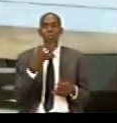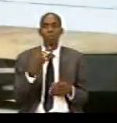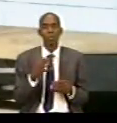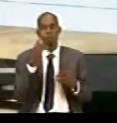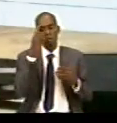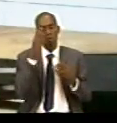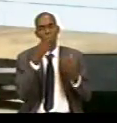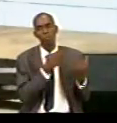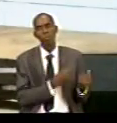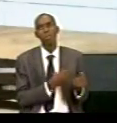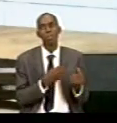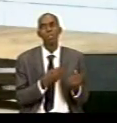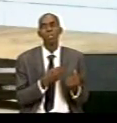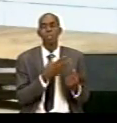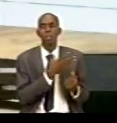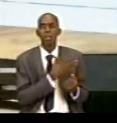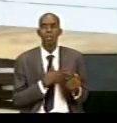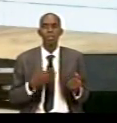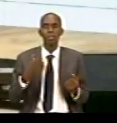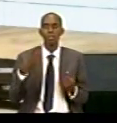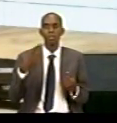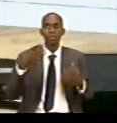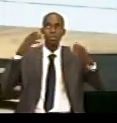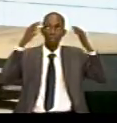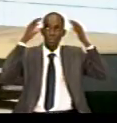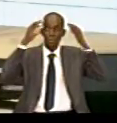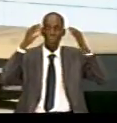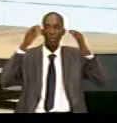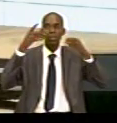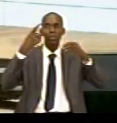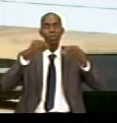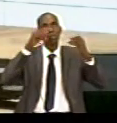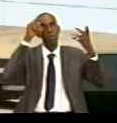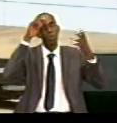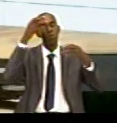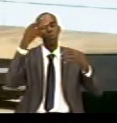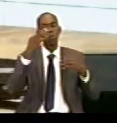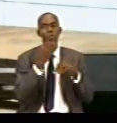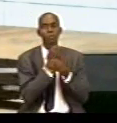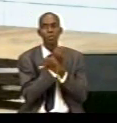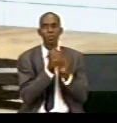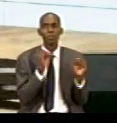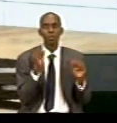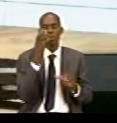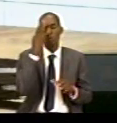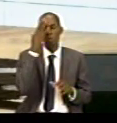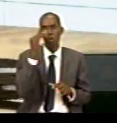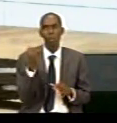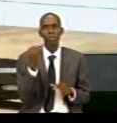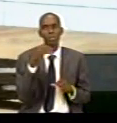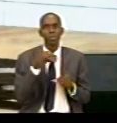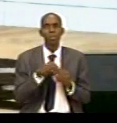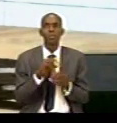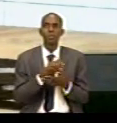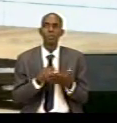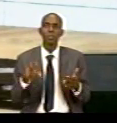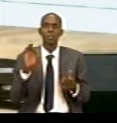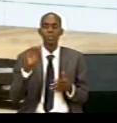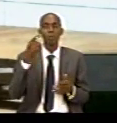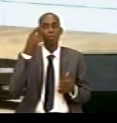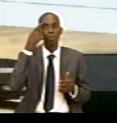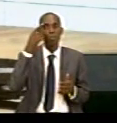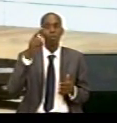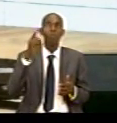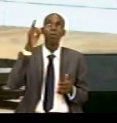an helmet the hope of salvation. Why? Look at verse 9. In verse 9, for